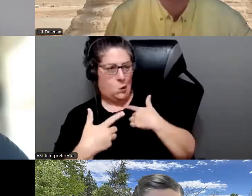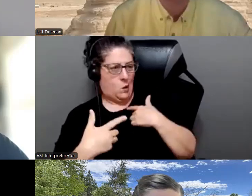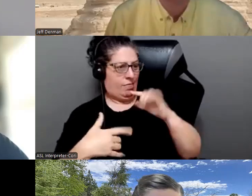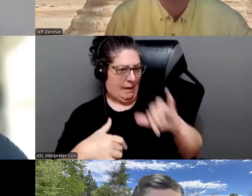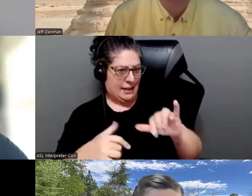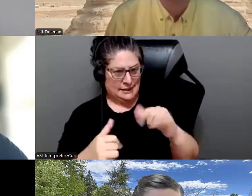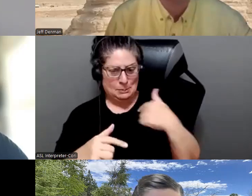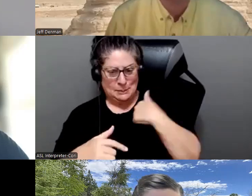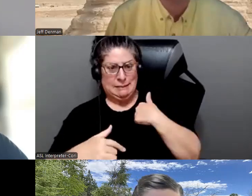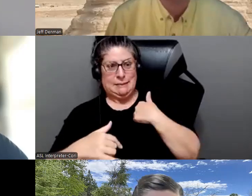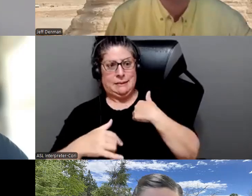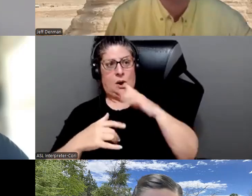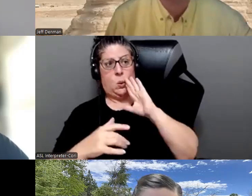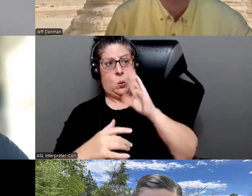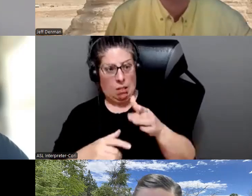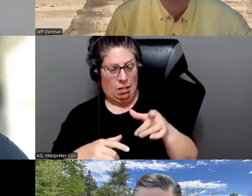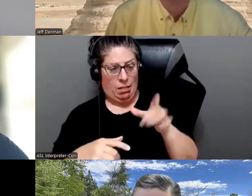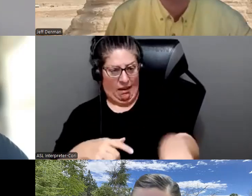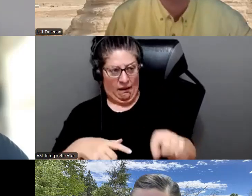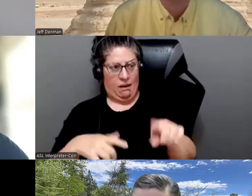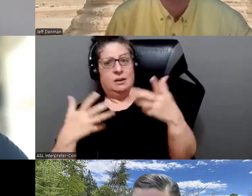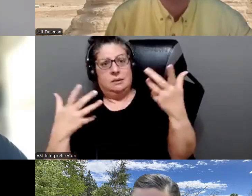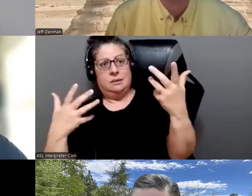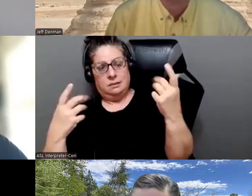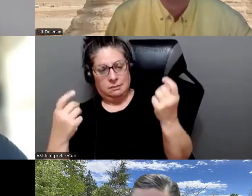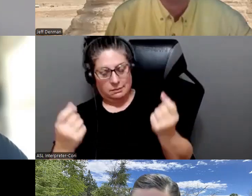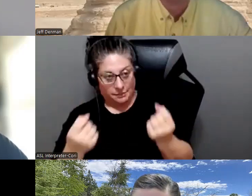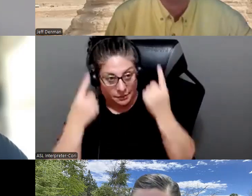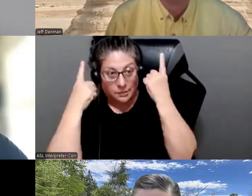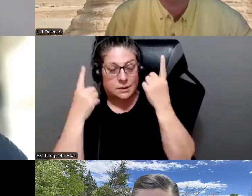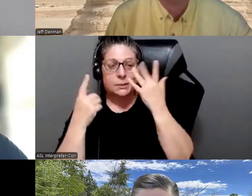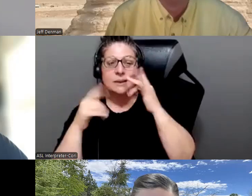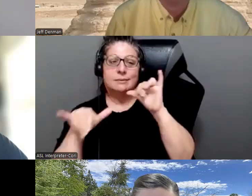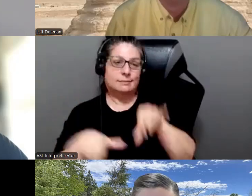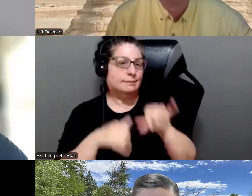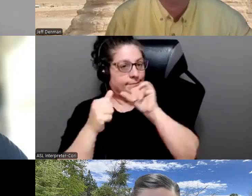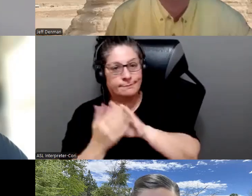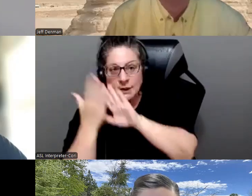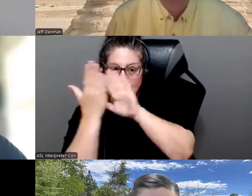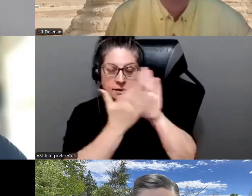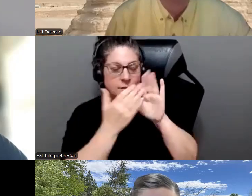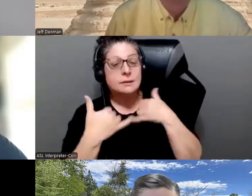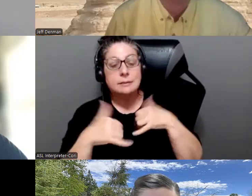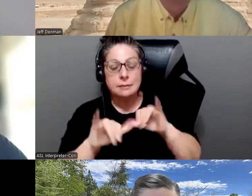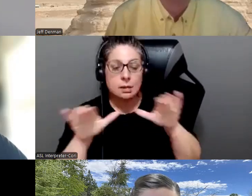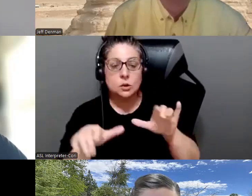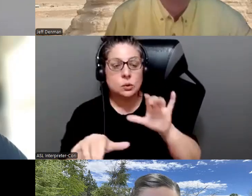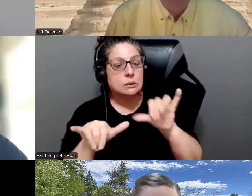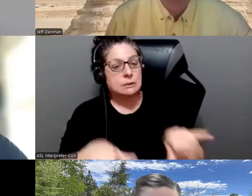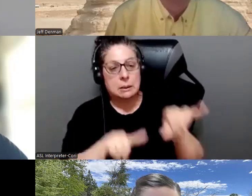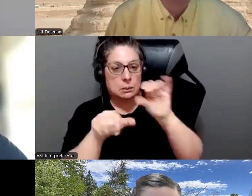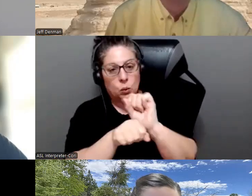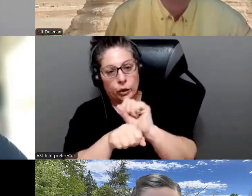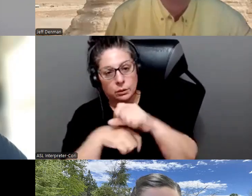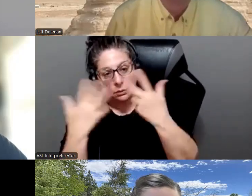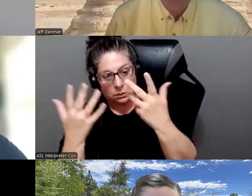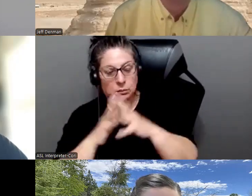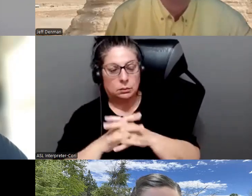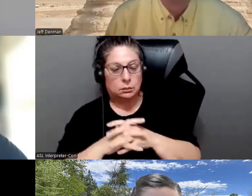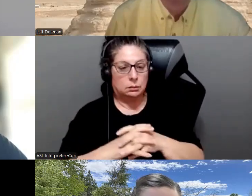or I'm about to be there. Because we're facing the same issues, but we're all doing the same work.